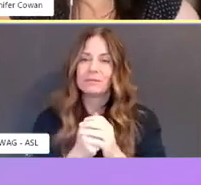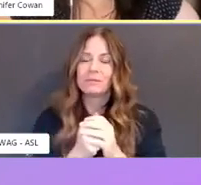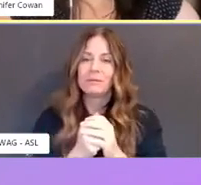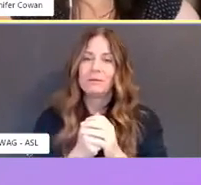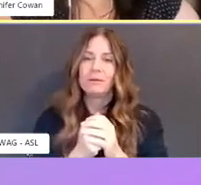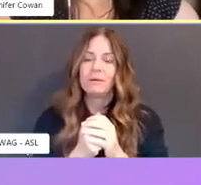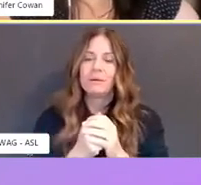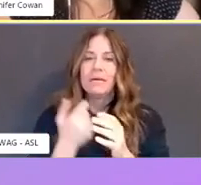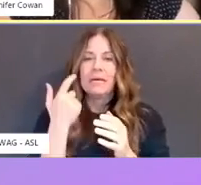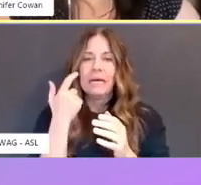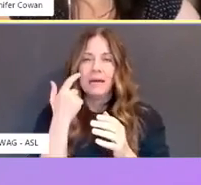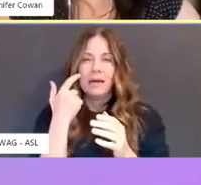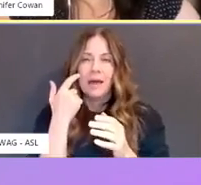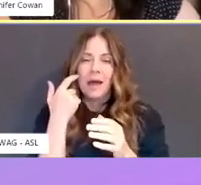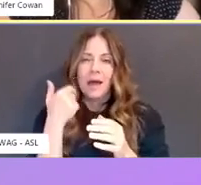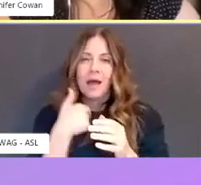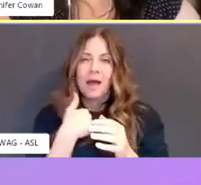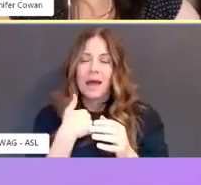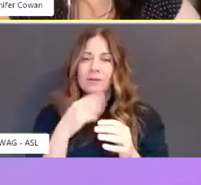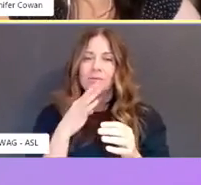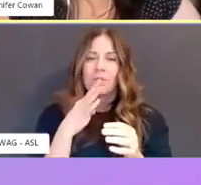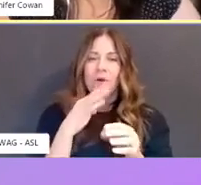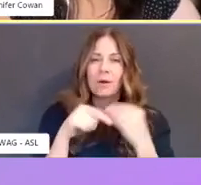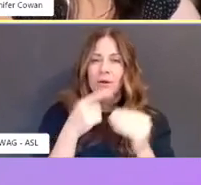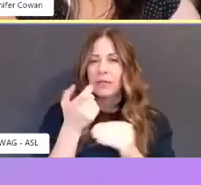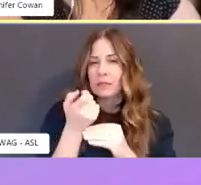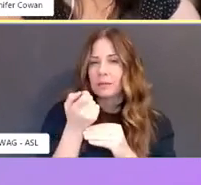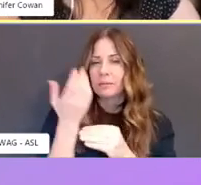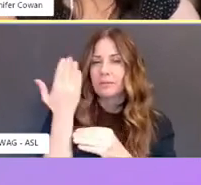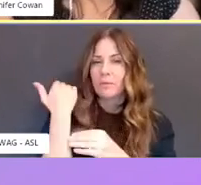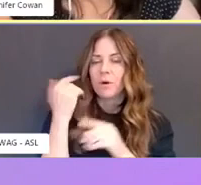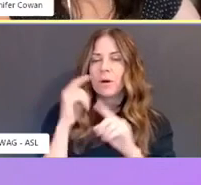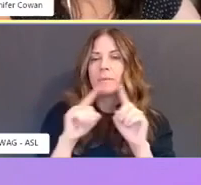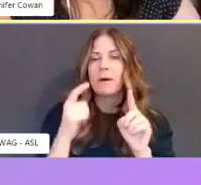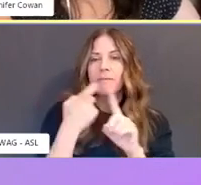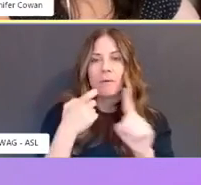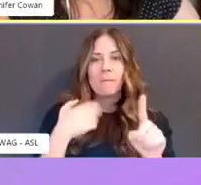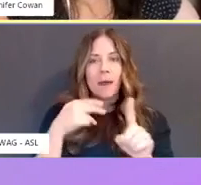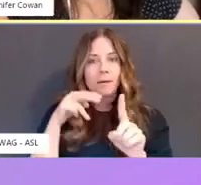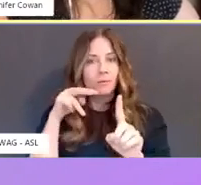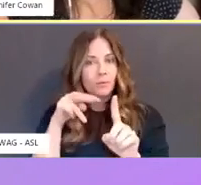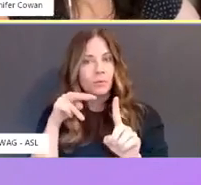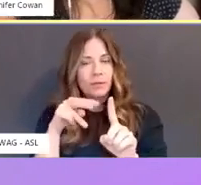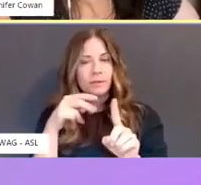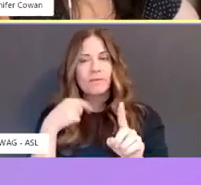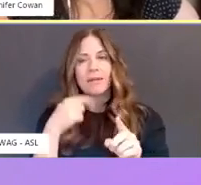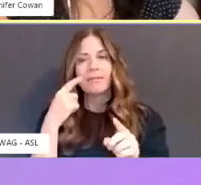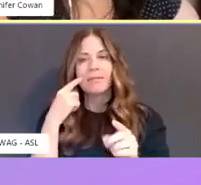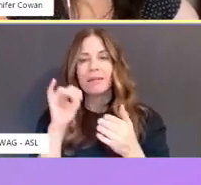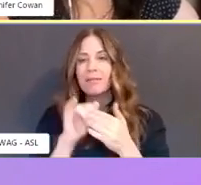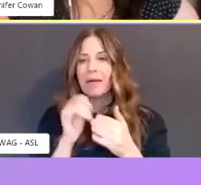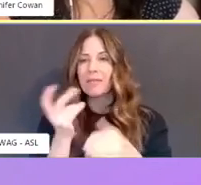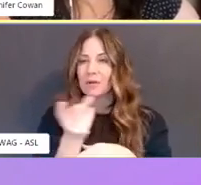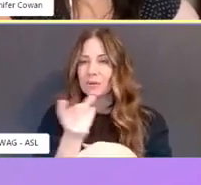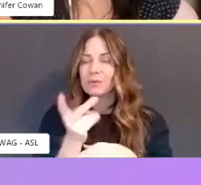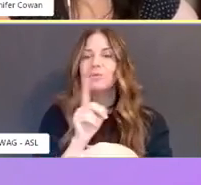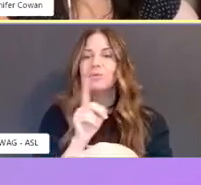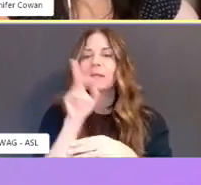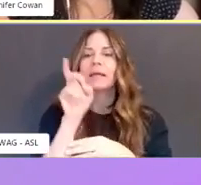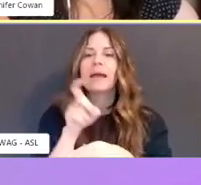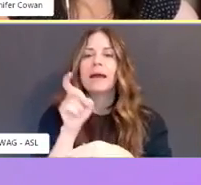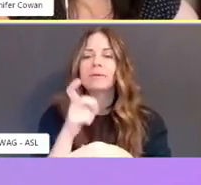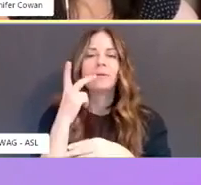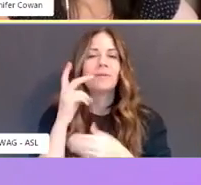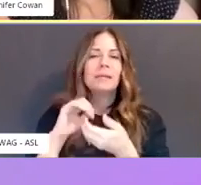kind of alluded to this, spoken to it a little bit. But from my perspective, I think the two really have to be seen in